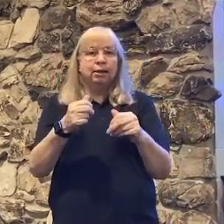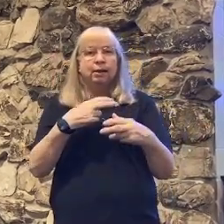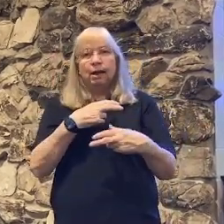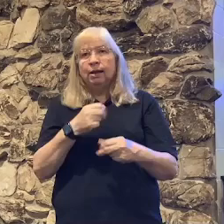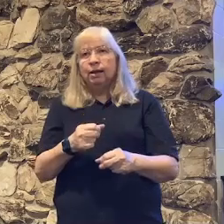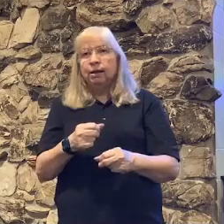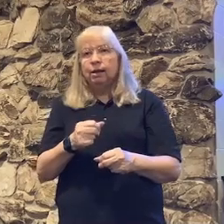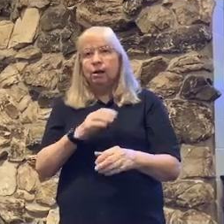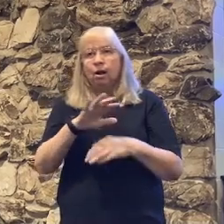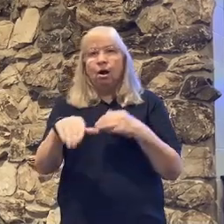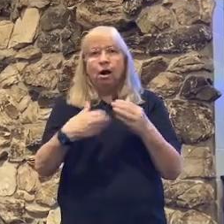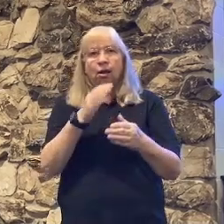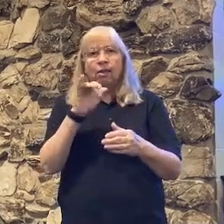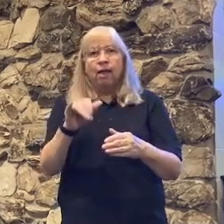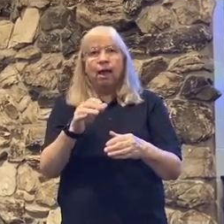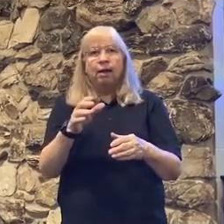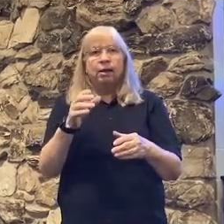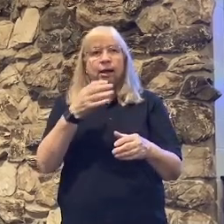guess who gets to do it?